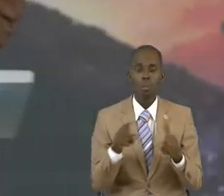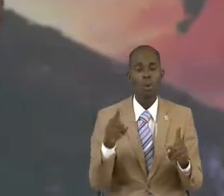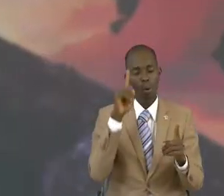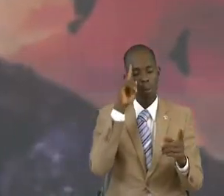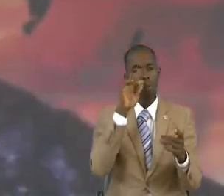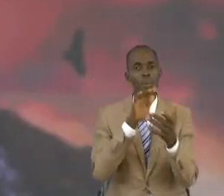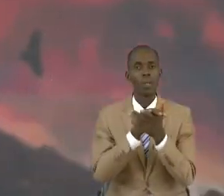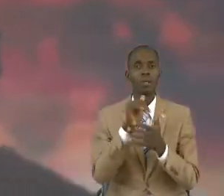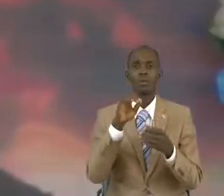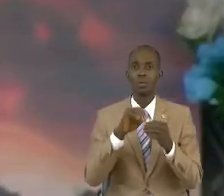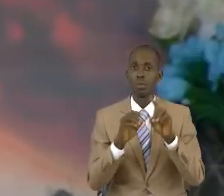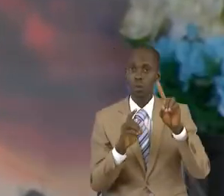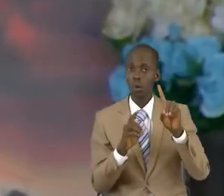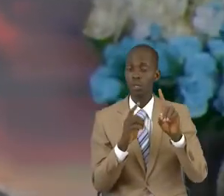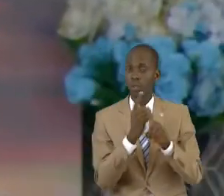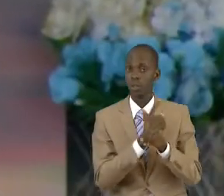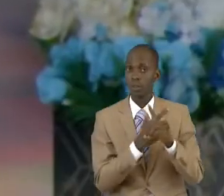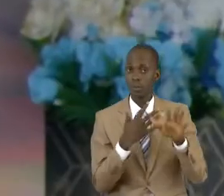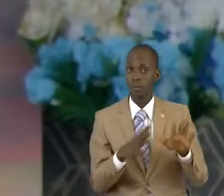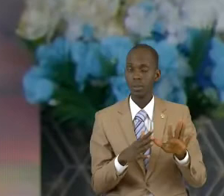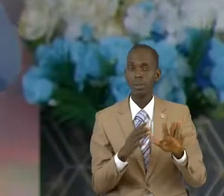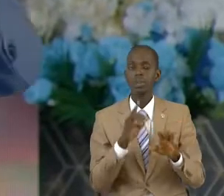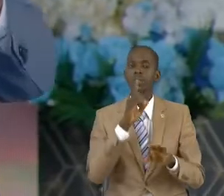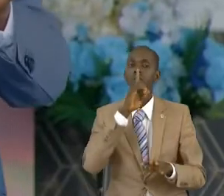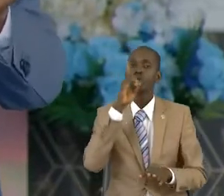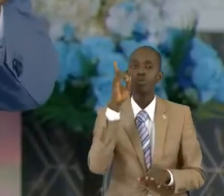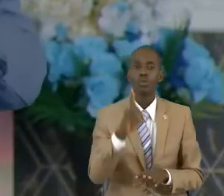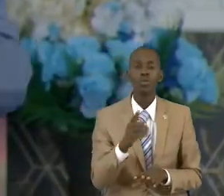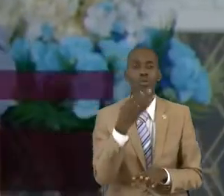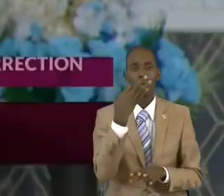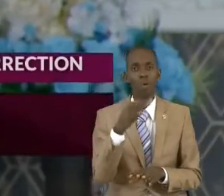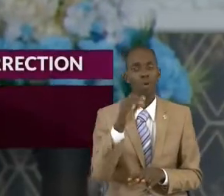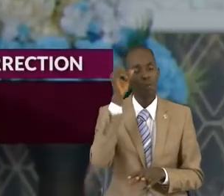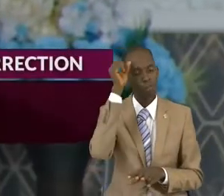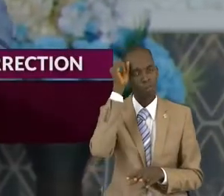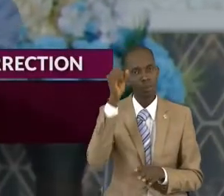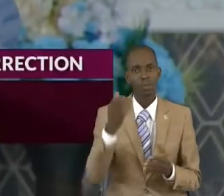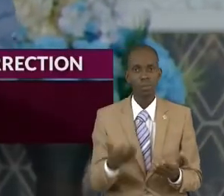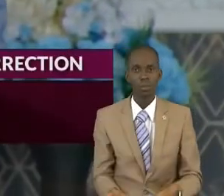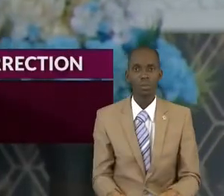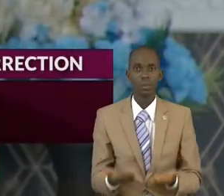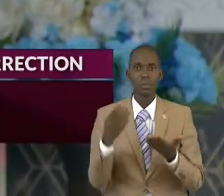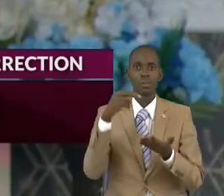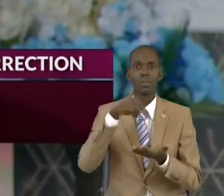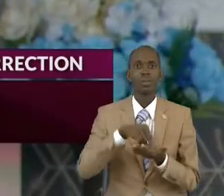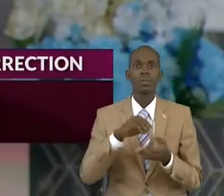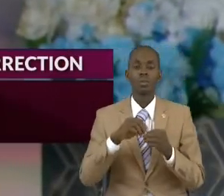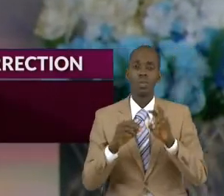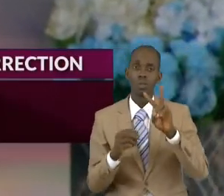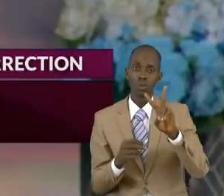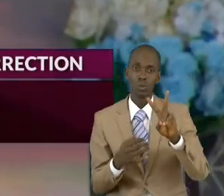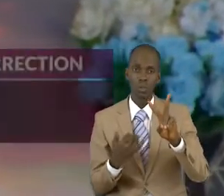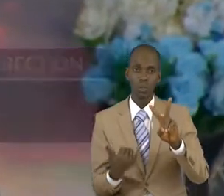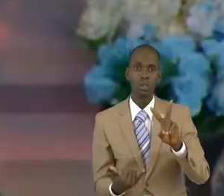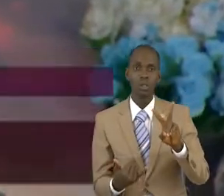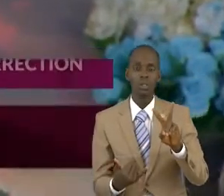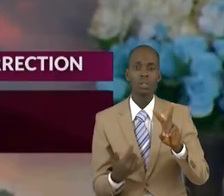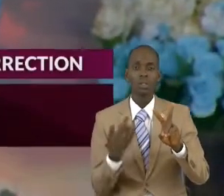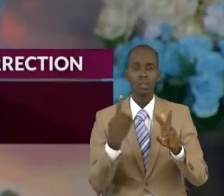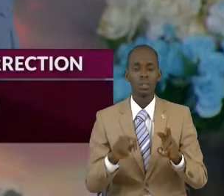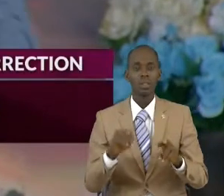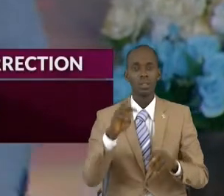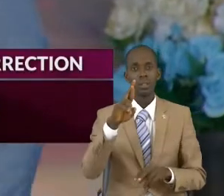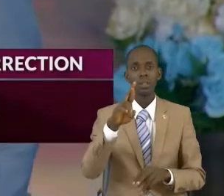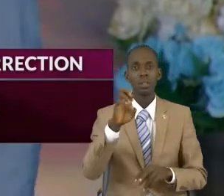one, the reality of his resurrection. Number two now, the revelation